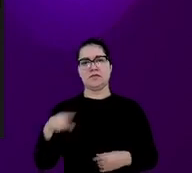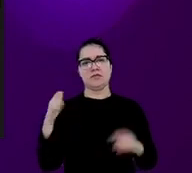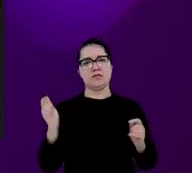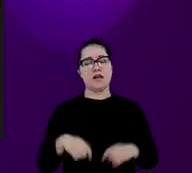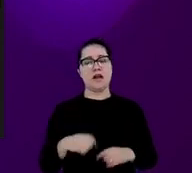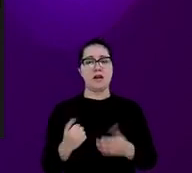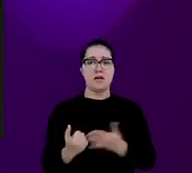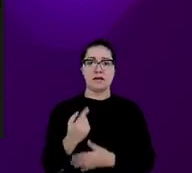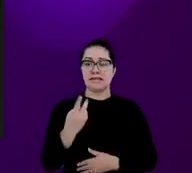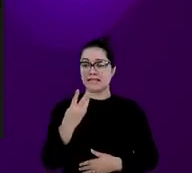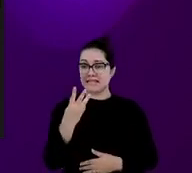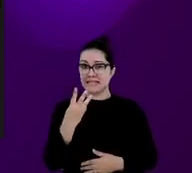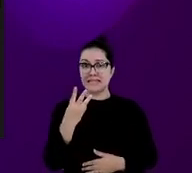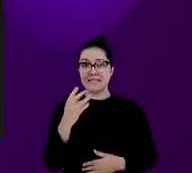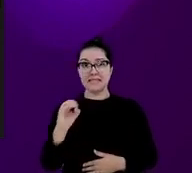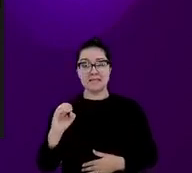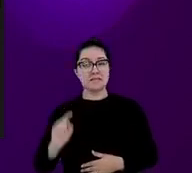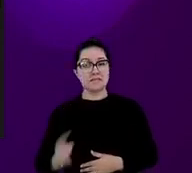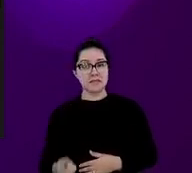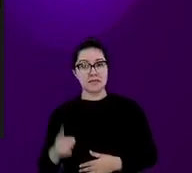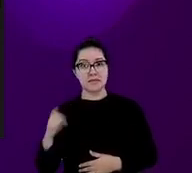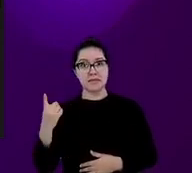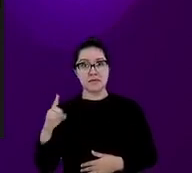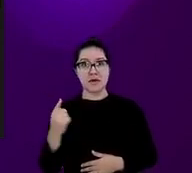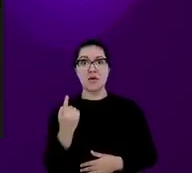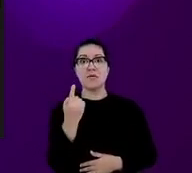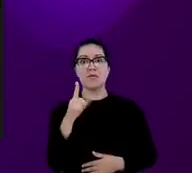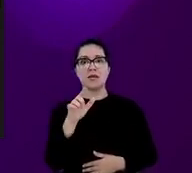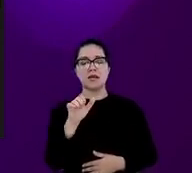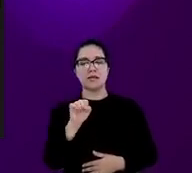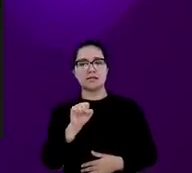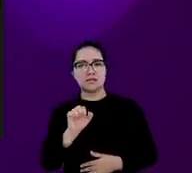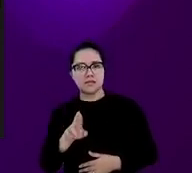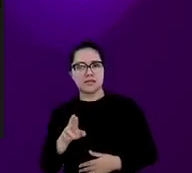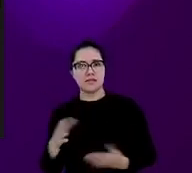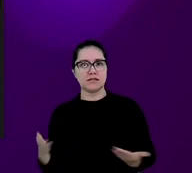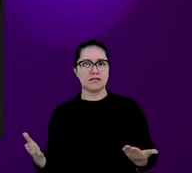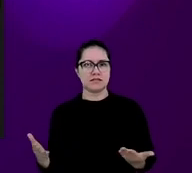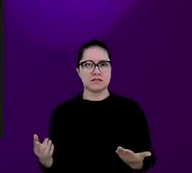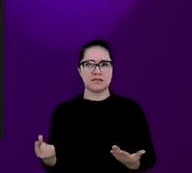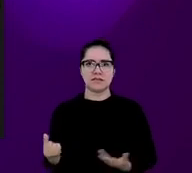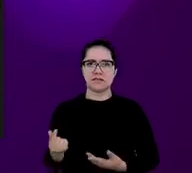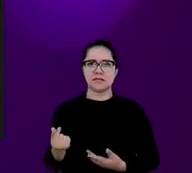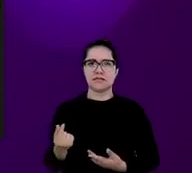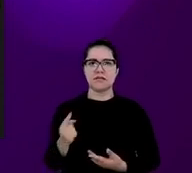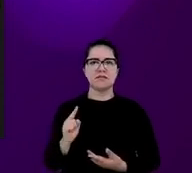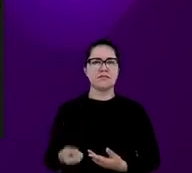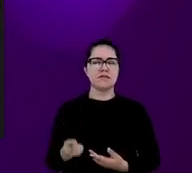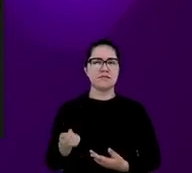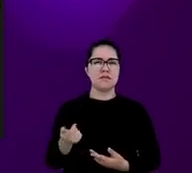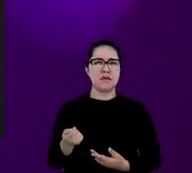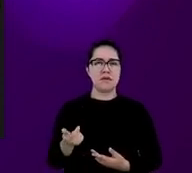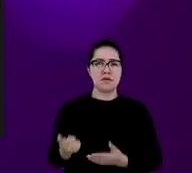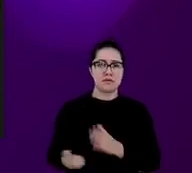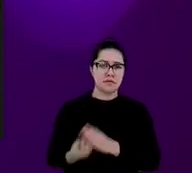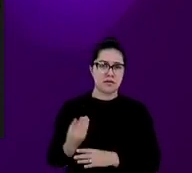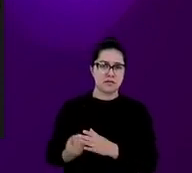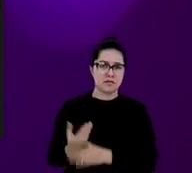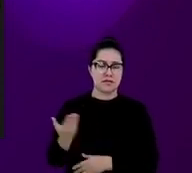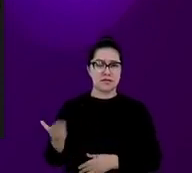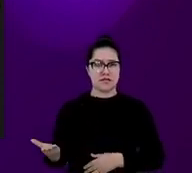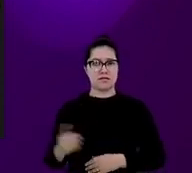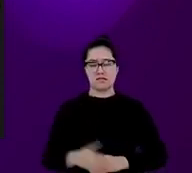probably costs a couple of thousand to actually manufacture it. I mean, yes, for